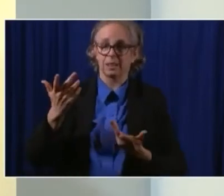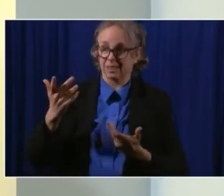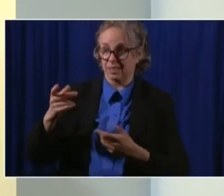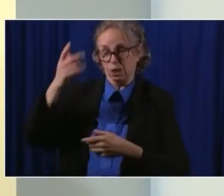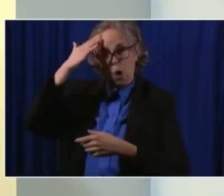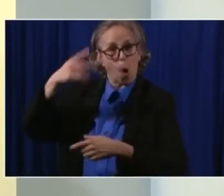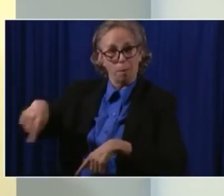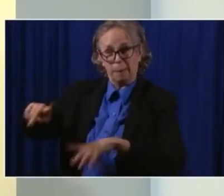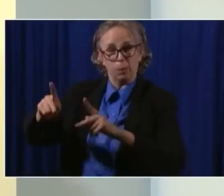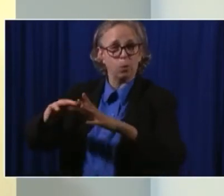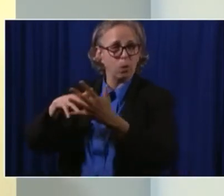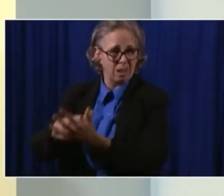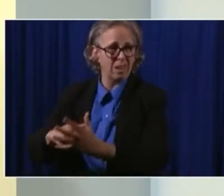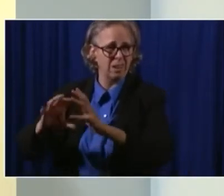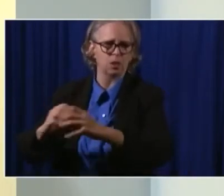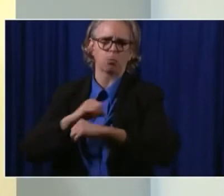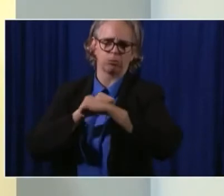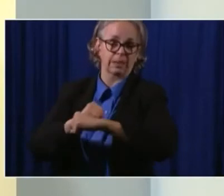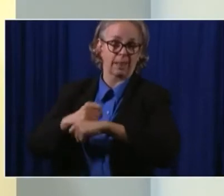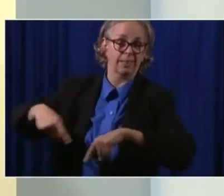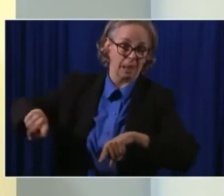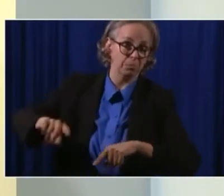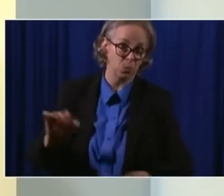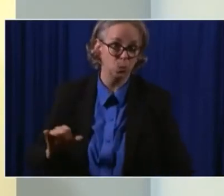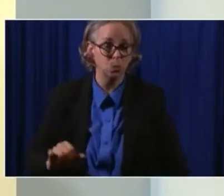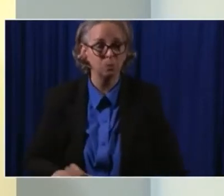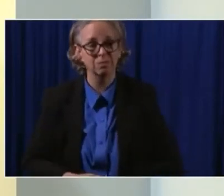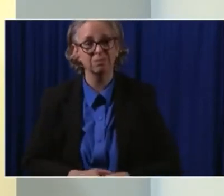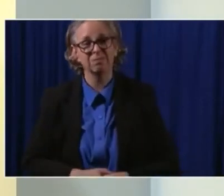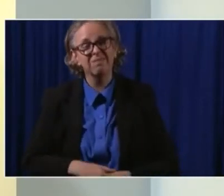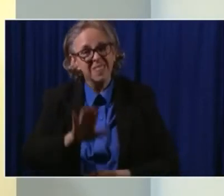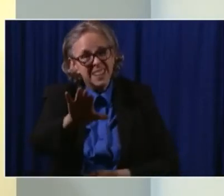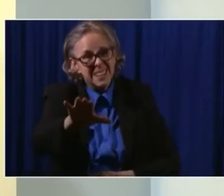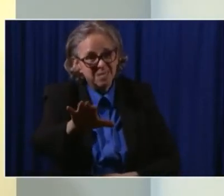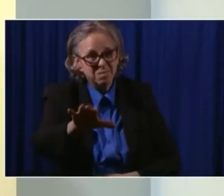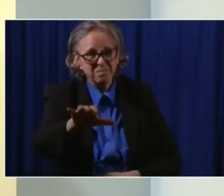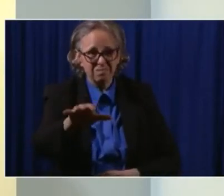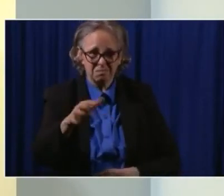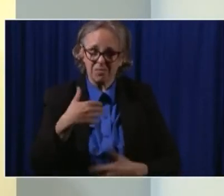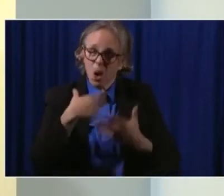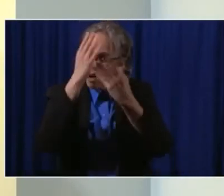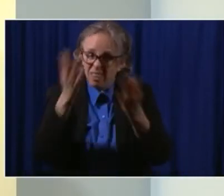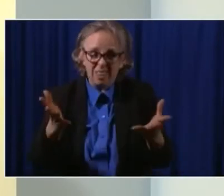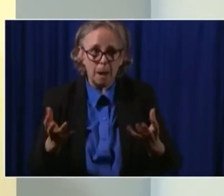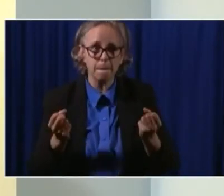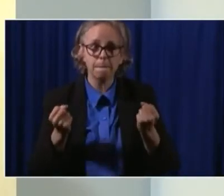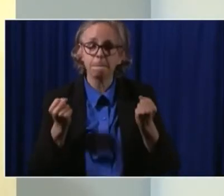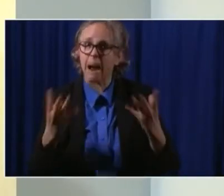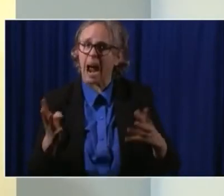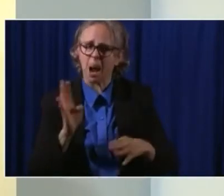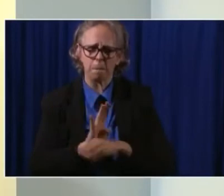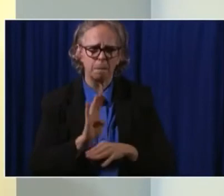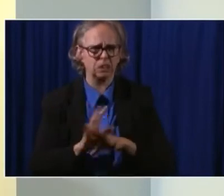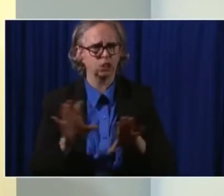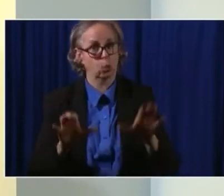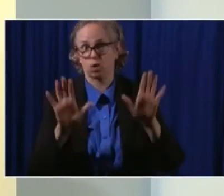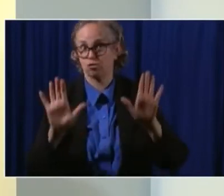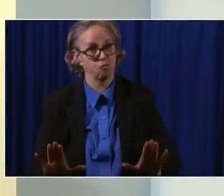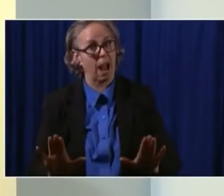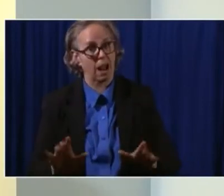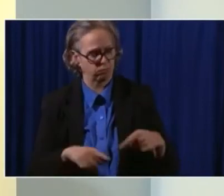and one example of a business that's doing, by the way, I should stop. There are lots of businesses that are doing great things. Most people are doing it